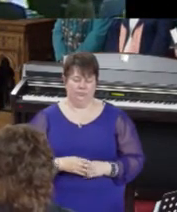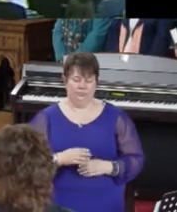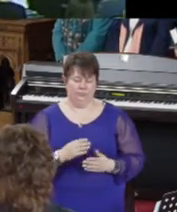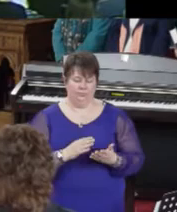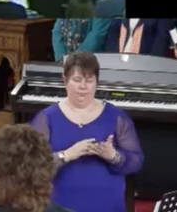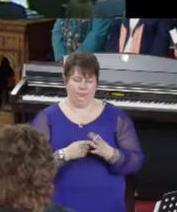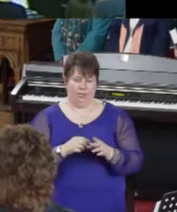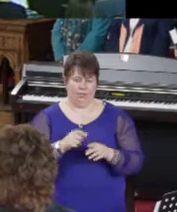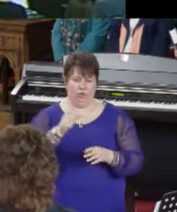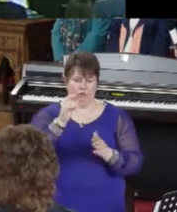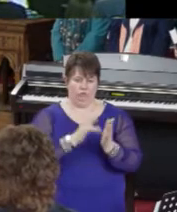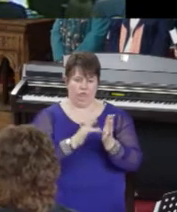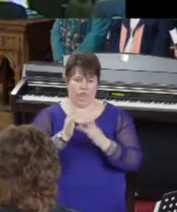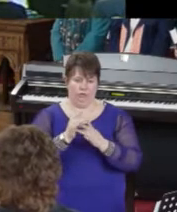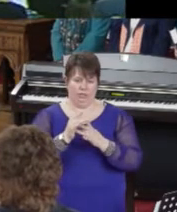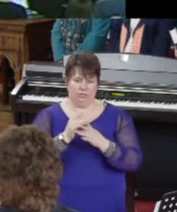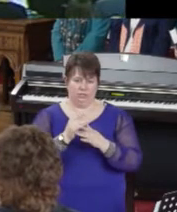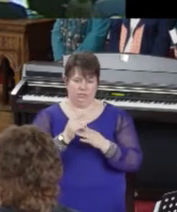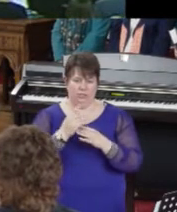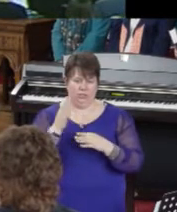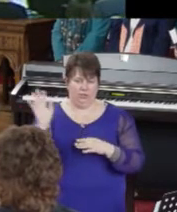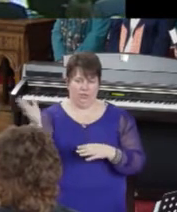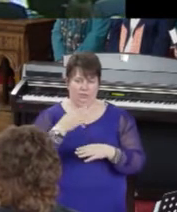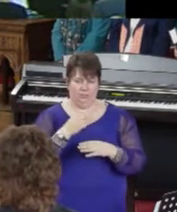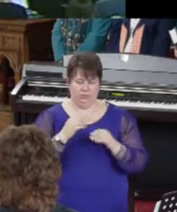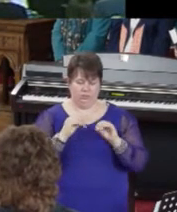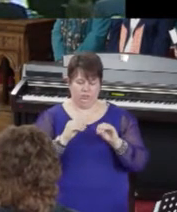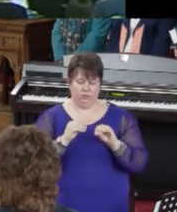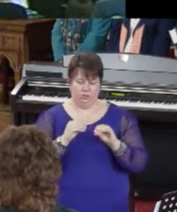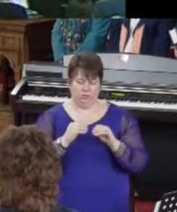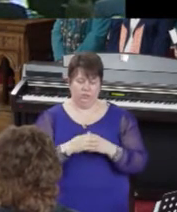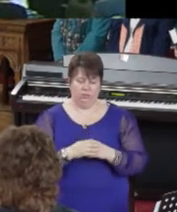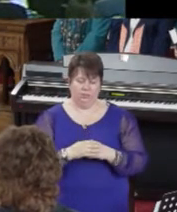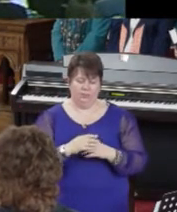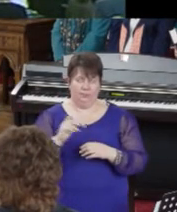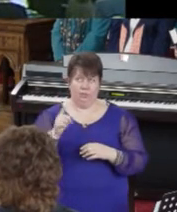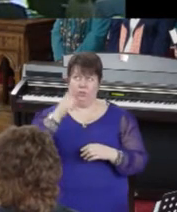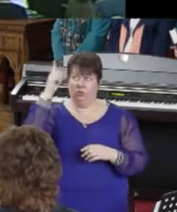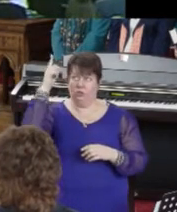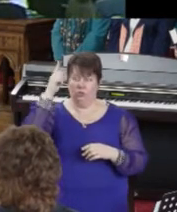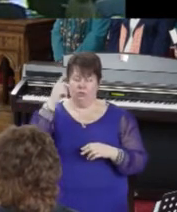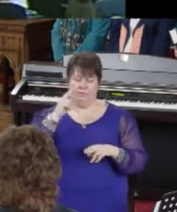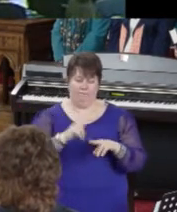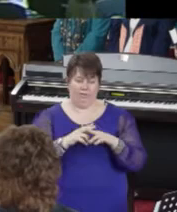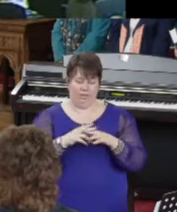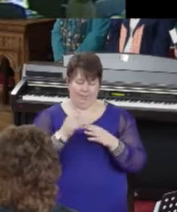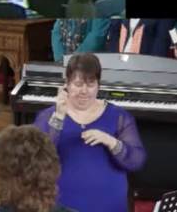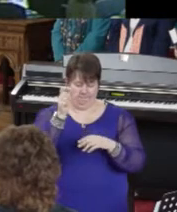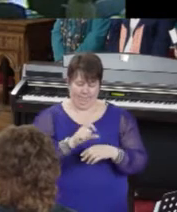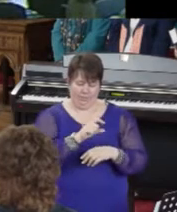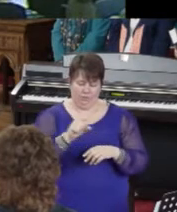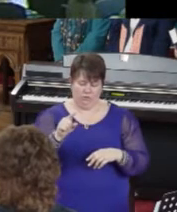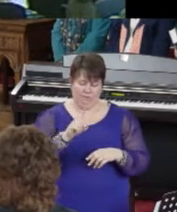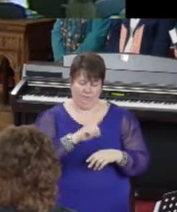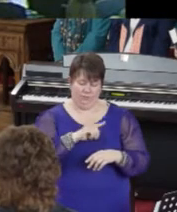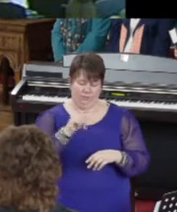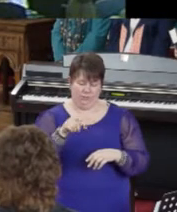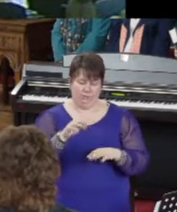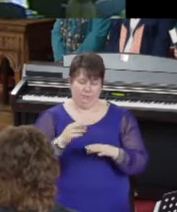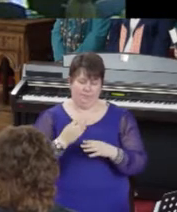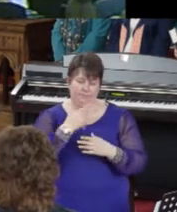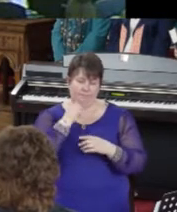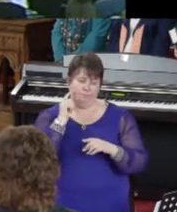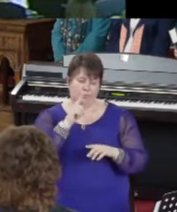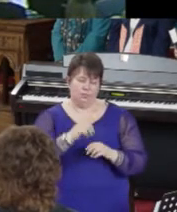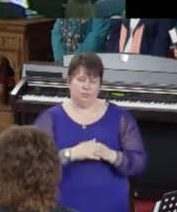May Christ inspire you to be his disciples each and every day. May God the Father bless you for being his people.